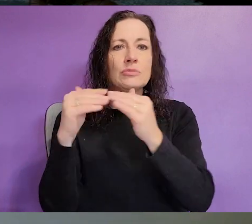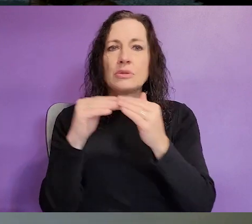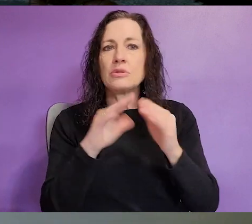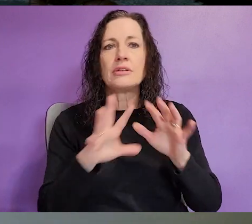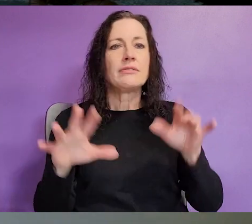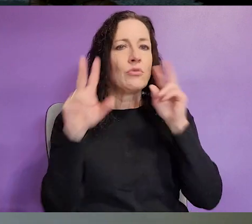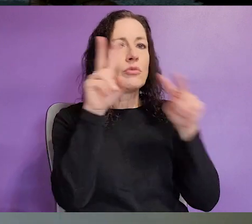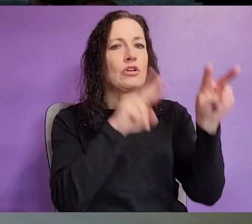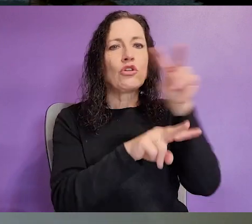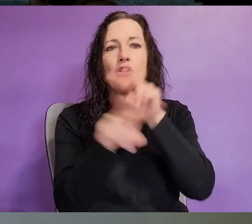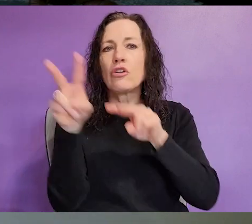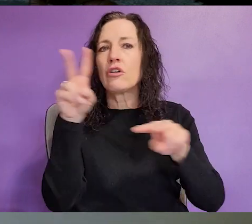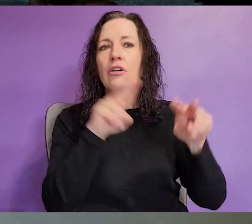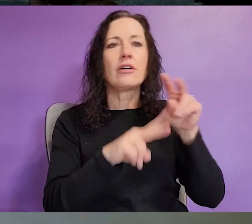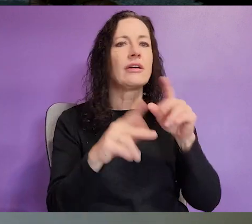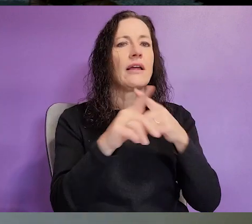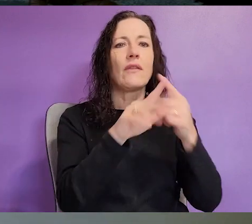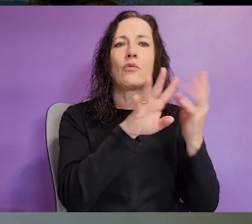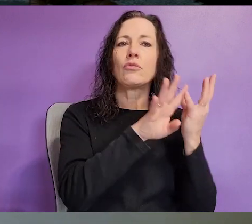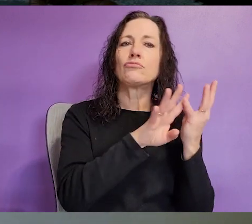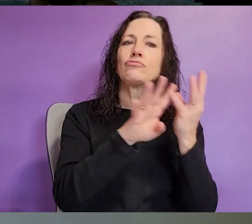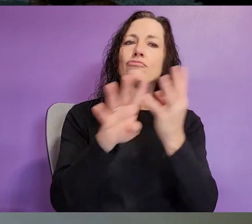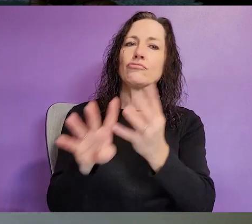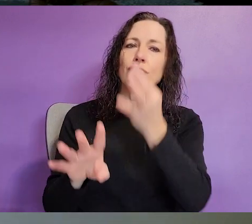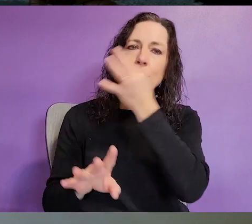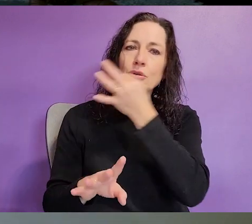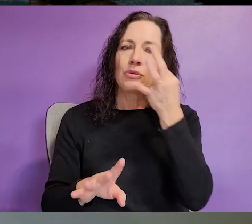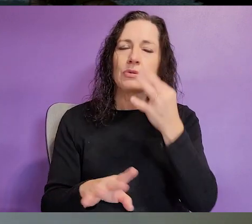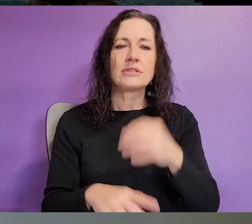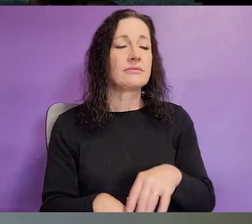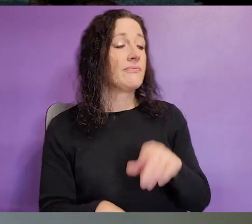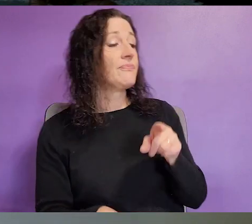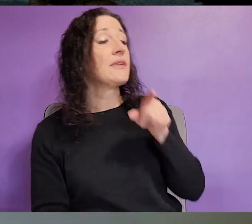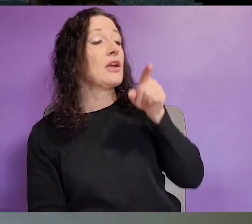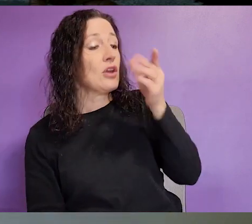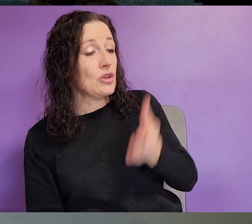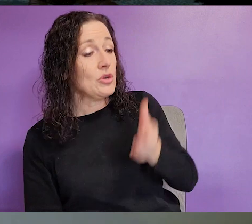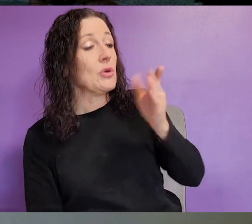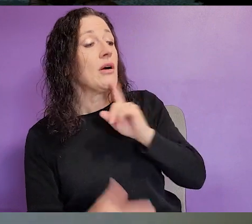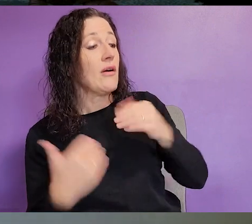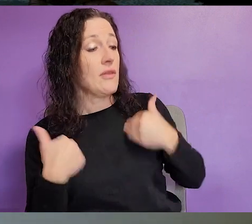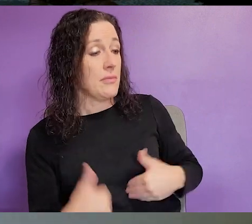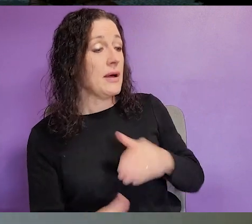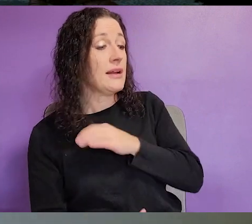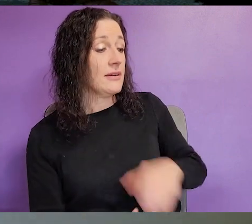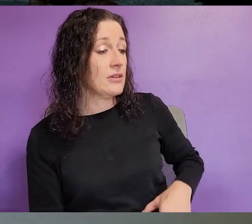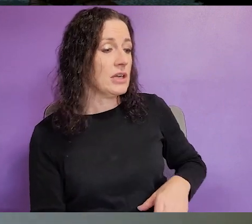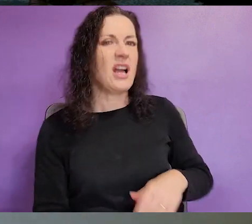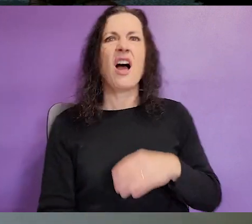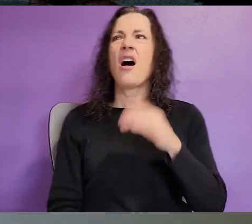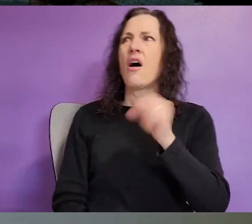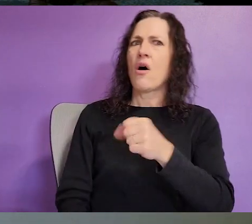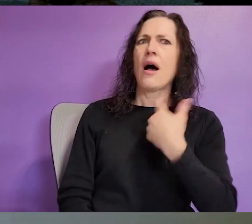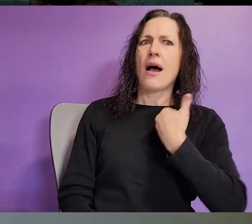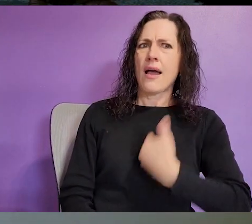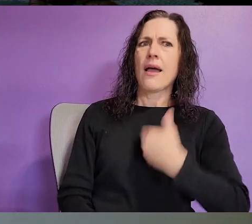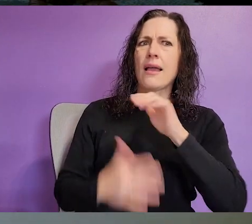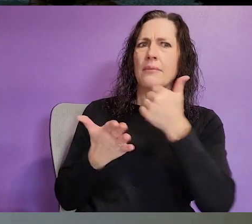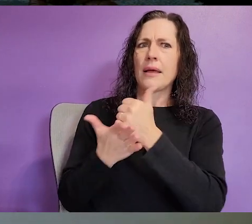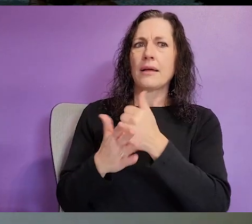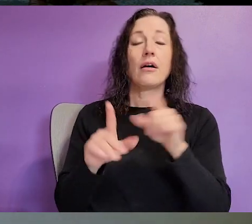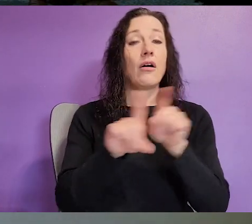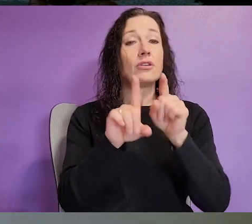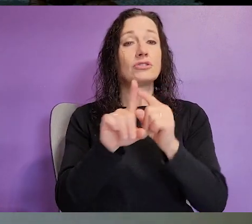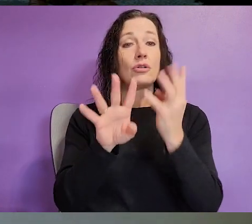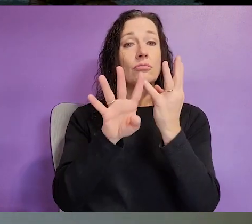Eucharist. And the person says, you are the body of Christ. And I say, amen. And so does the